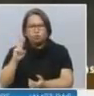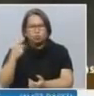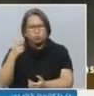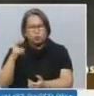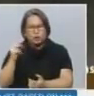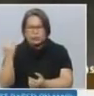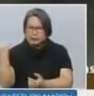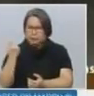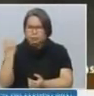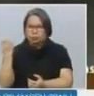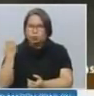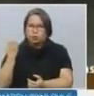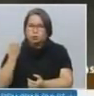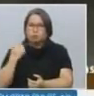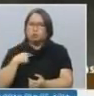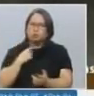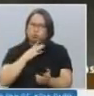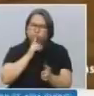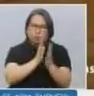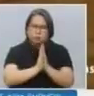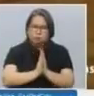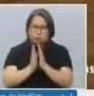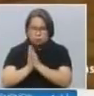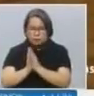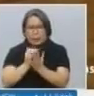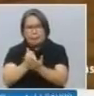mo, ako humingi talaga ng tulong.